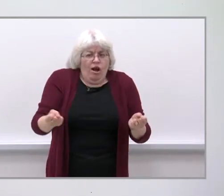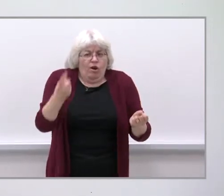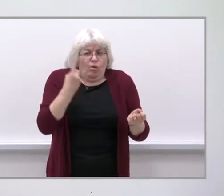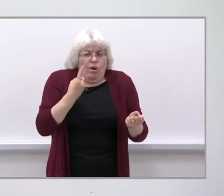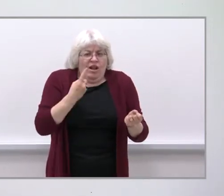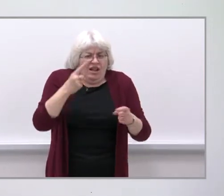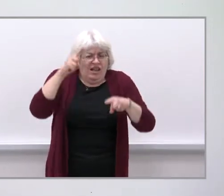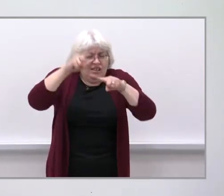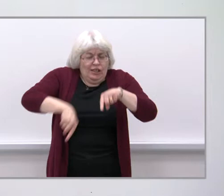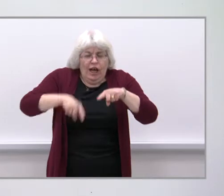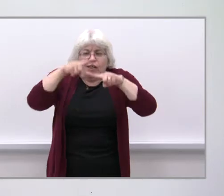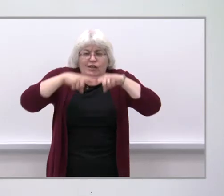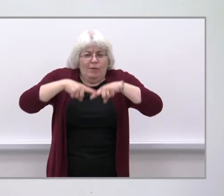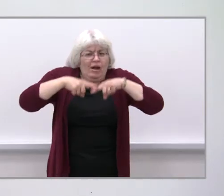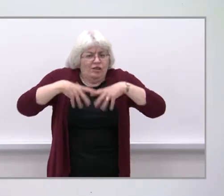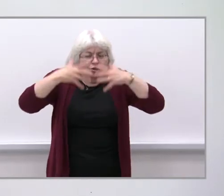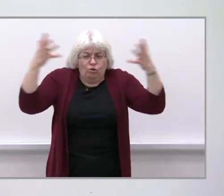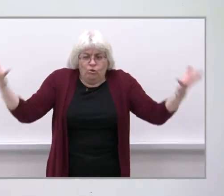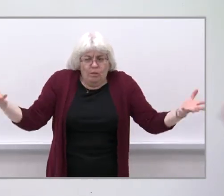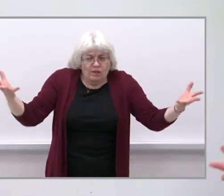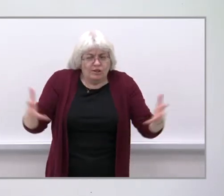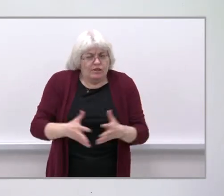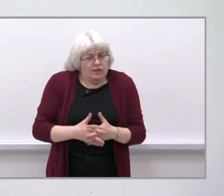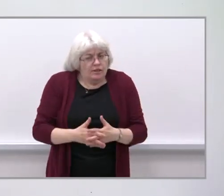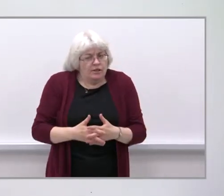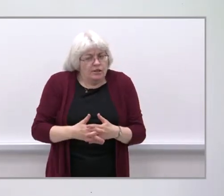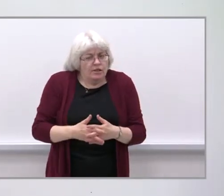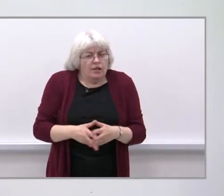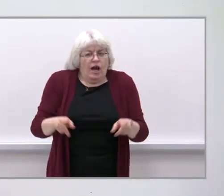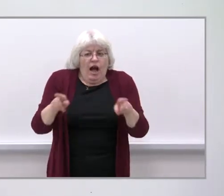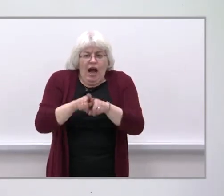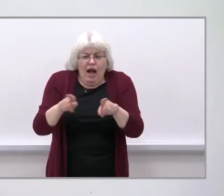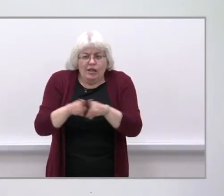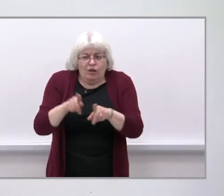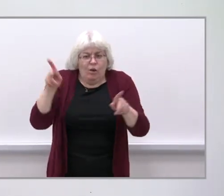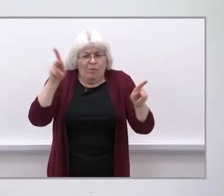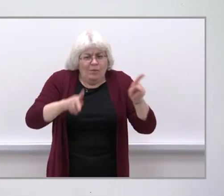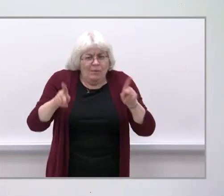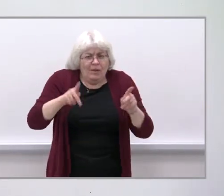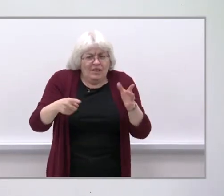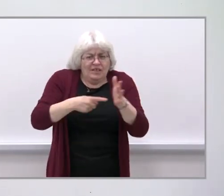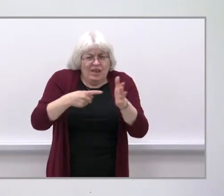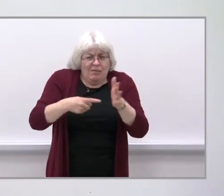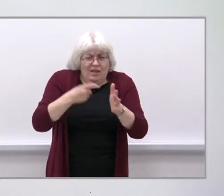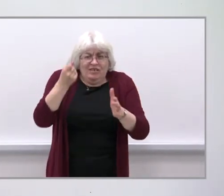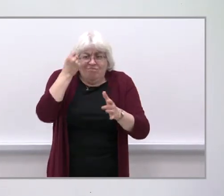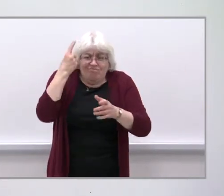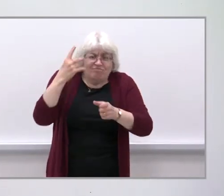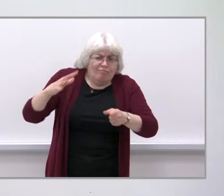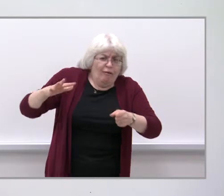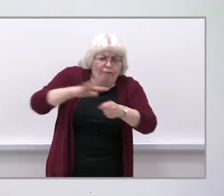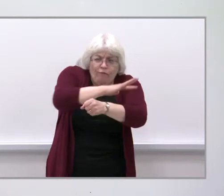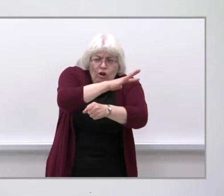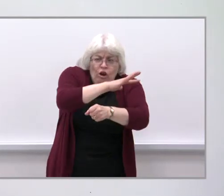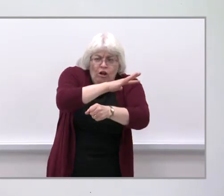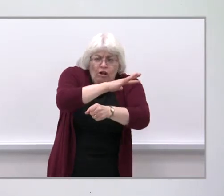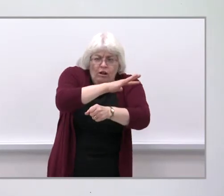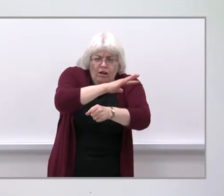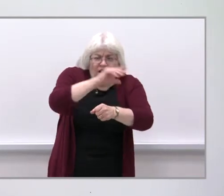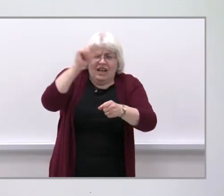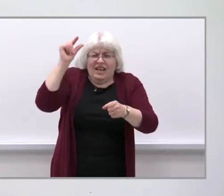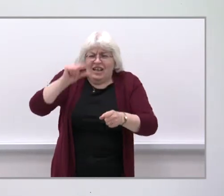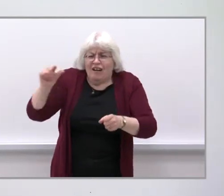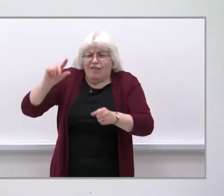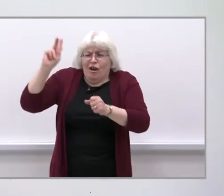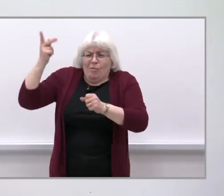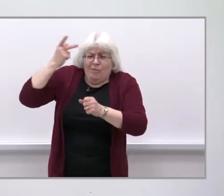just having one individual. And it's just too much work for one person. Also, there are deaf people may not